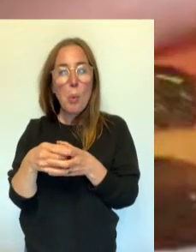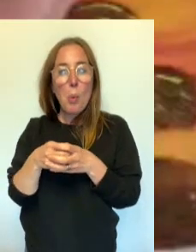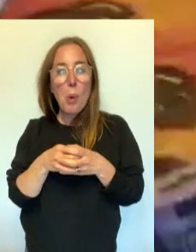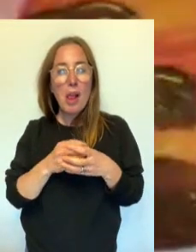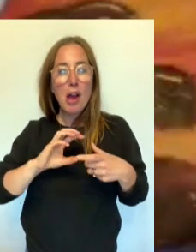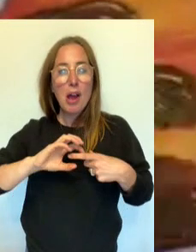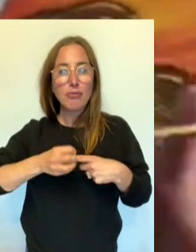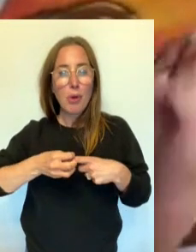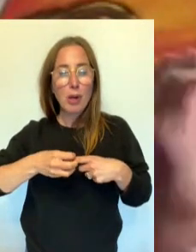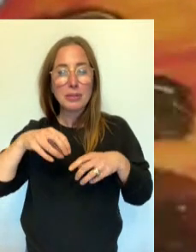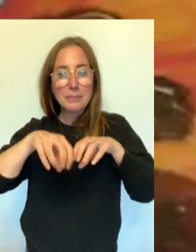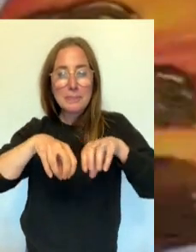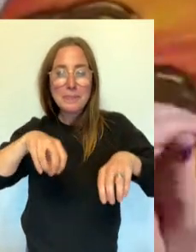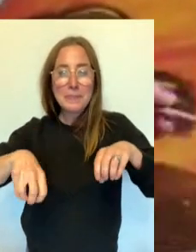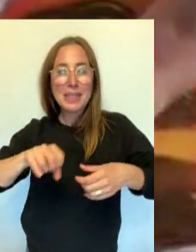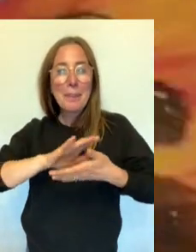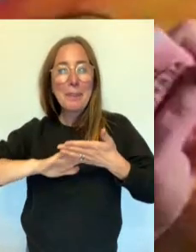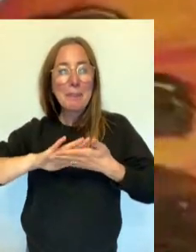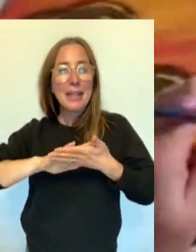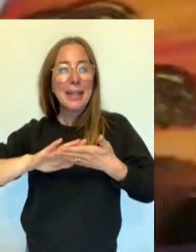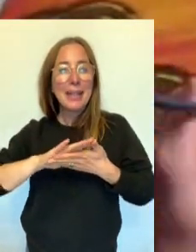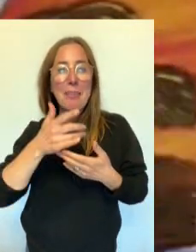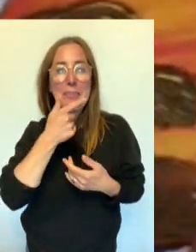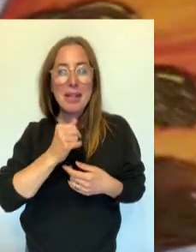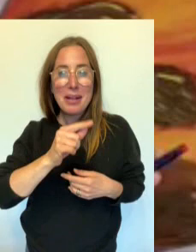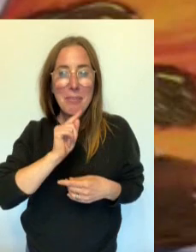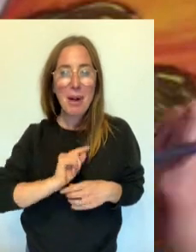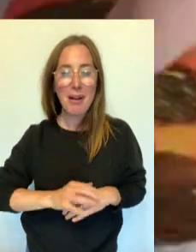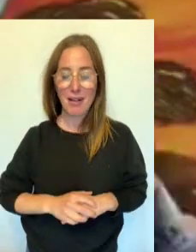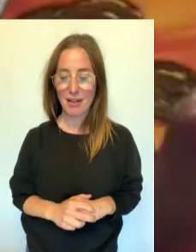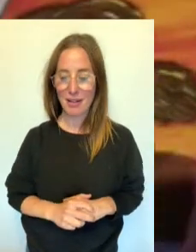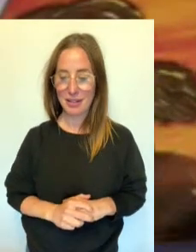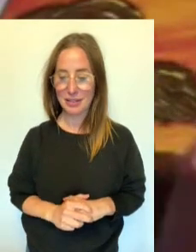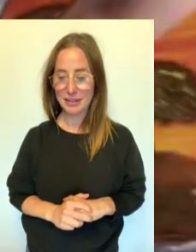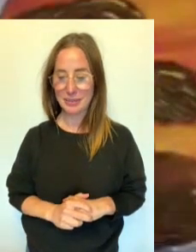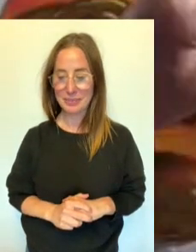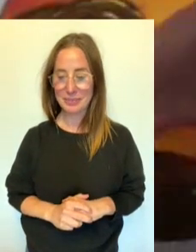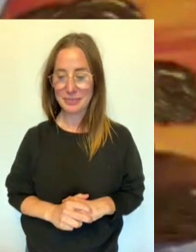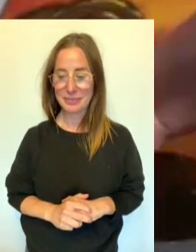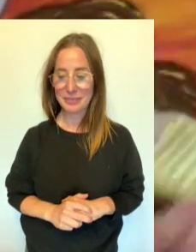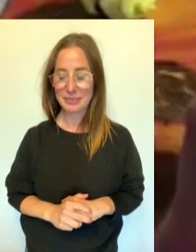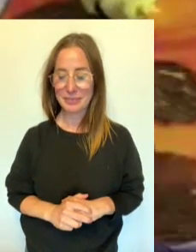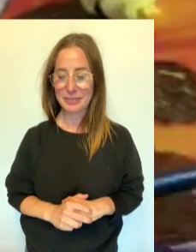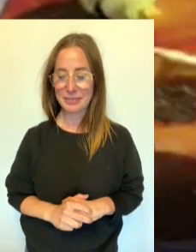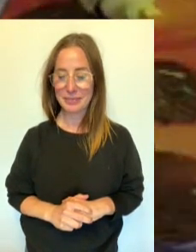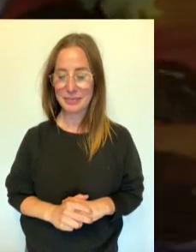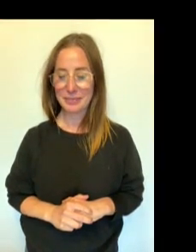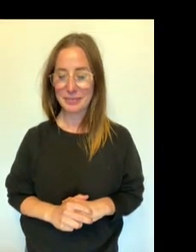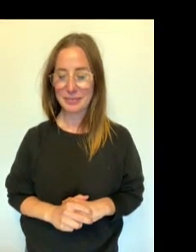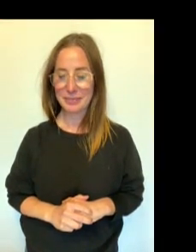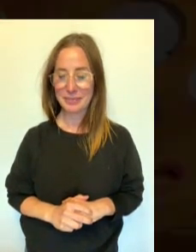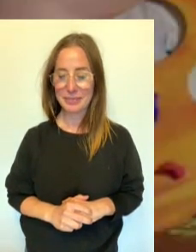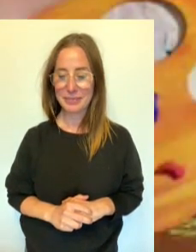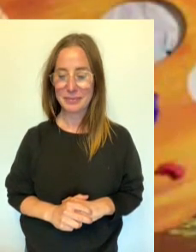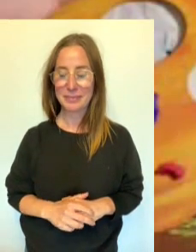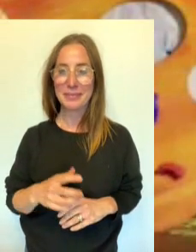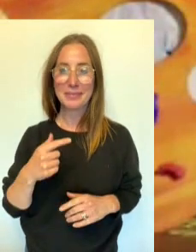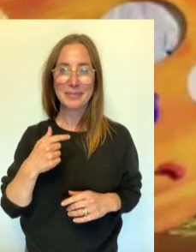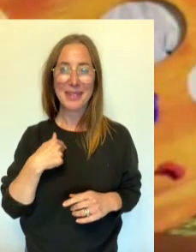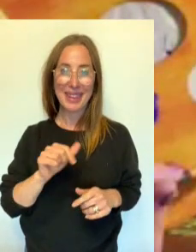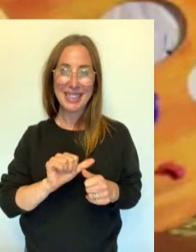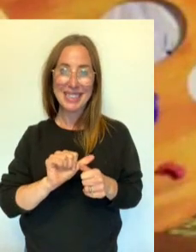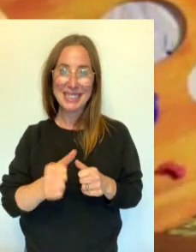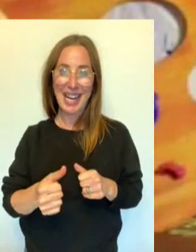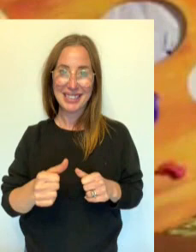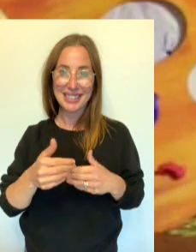So here are the dried stones ready for the next stage. I've speeded up the process a bit so that we are not here for hours and